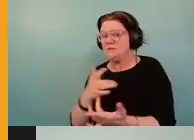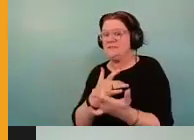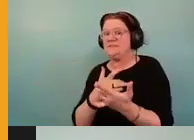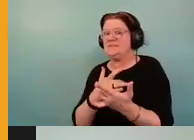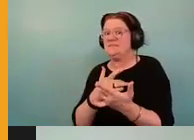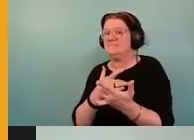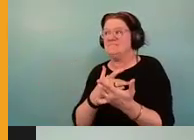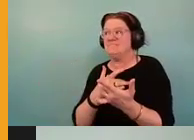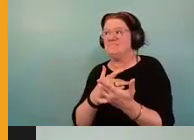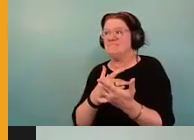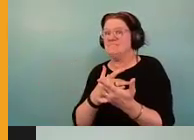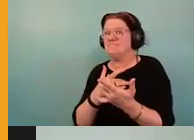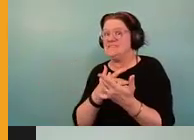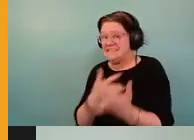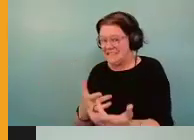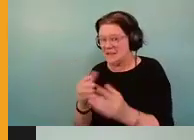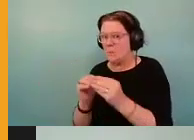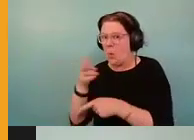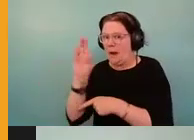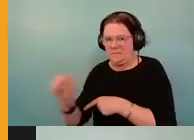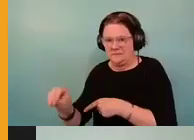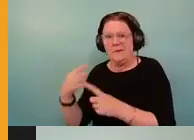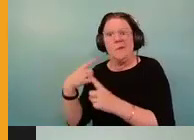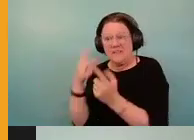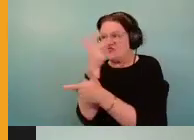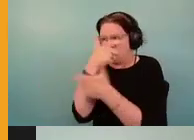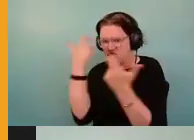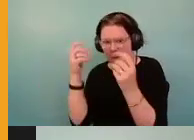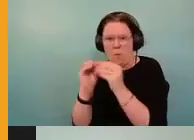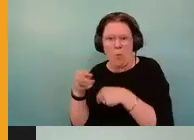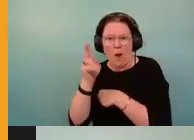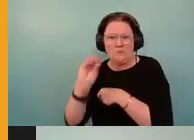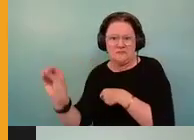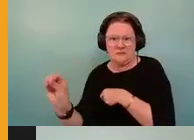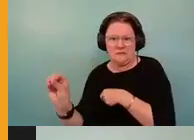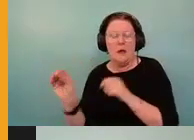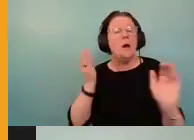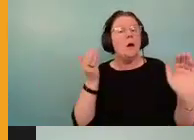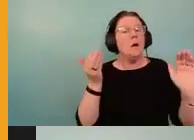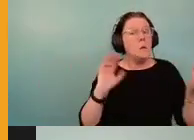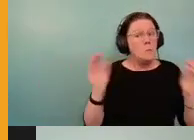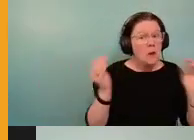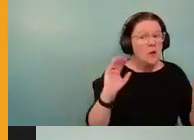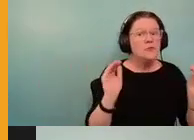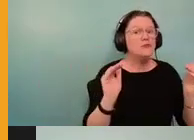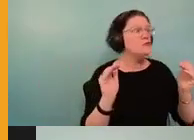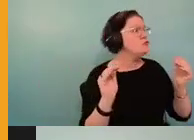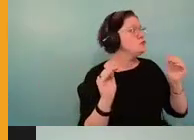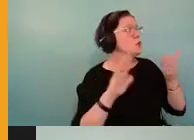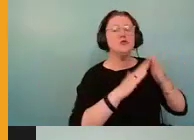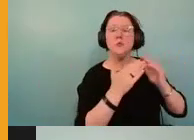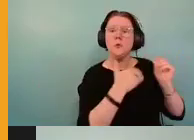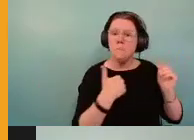come into your life, a degree of trauma is much higher than if you have people around your